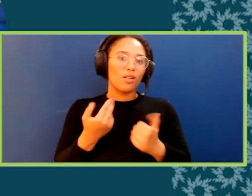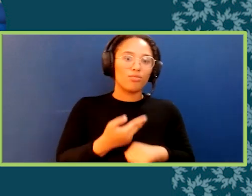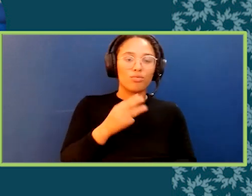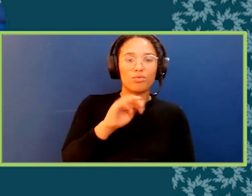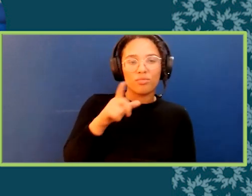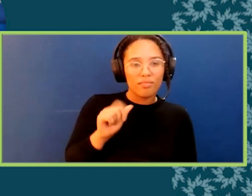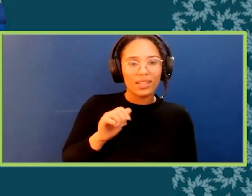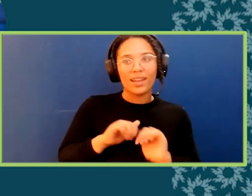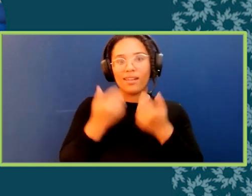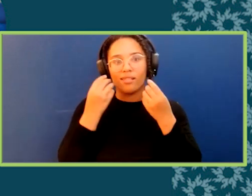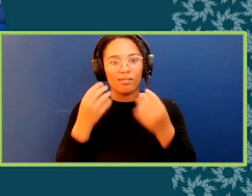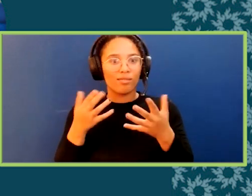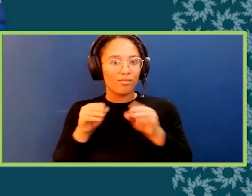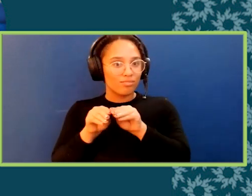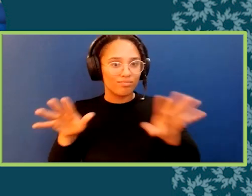you been able to